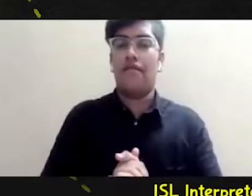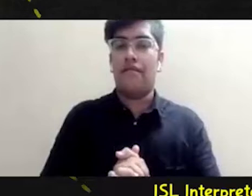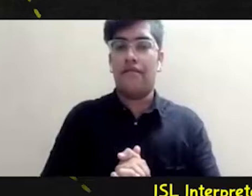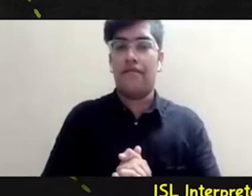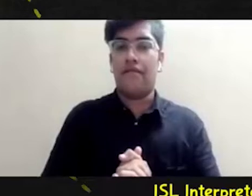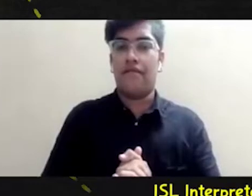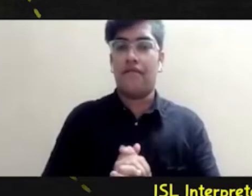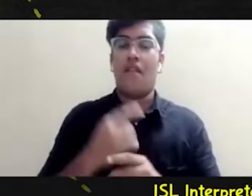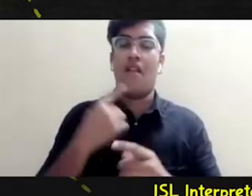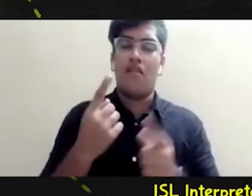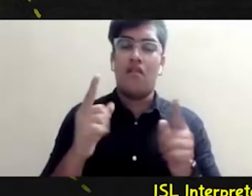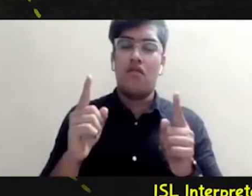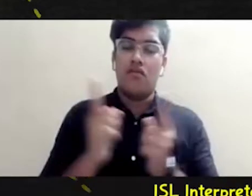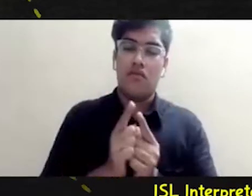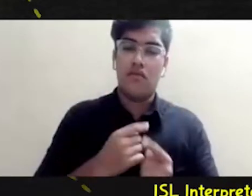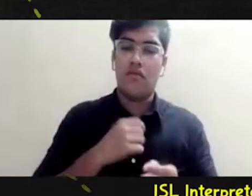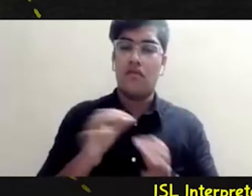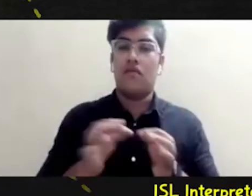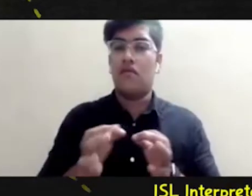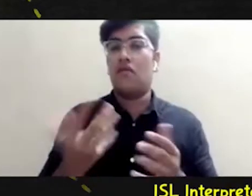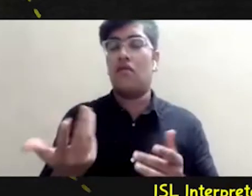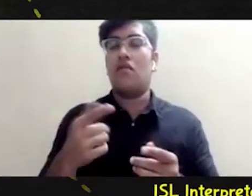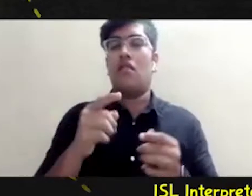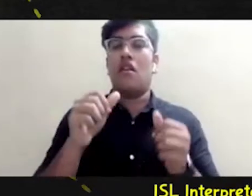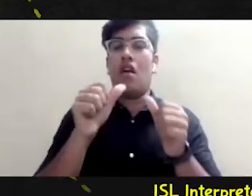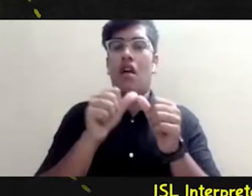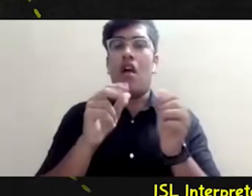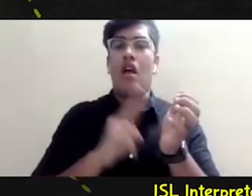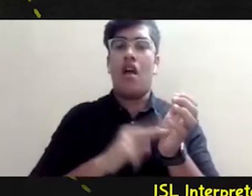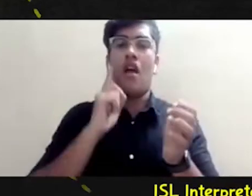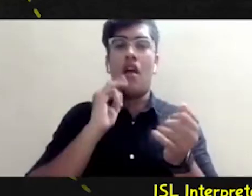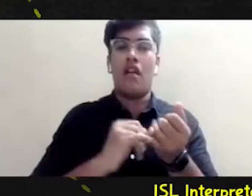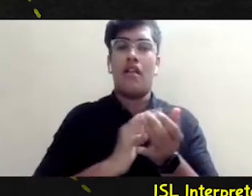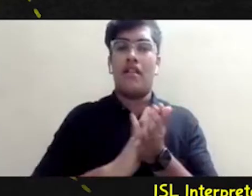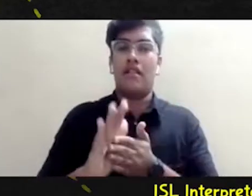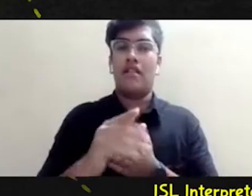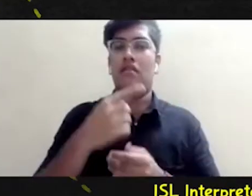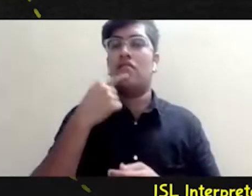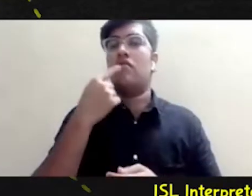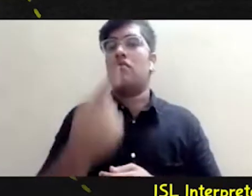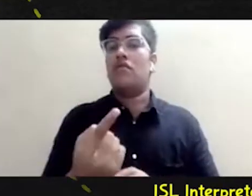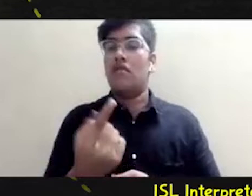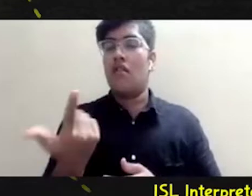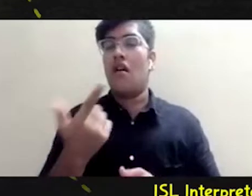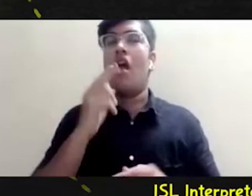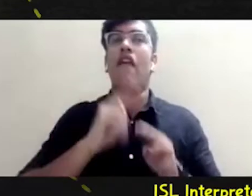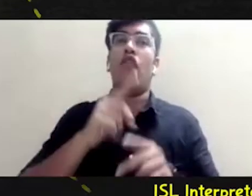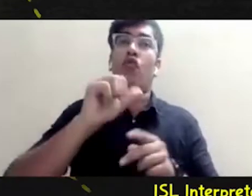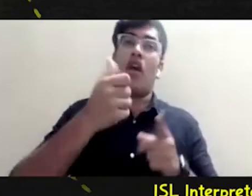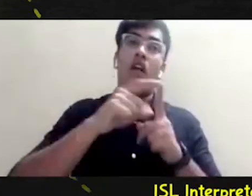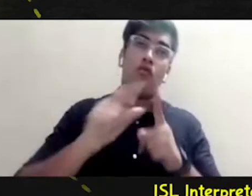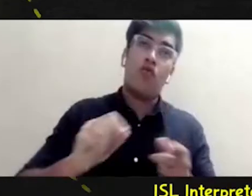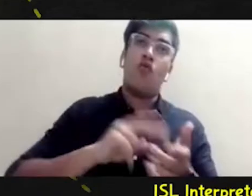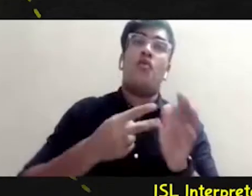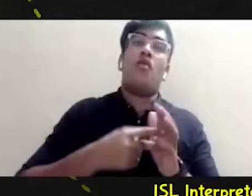to also draw what Anish said, that, just because you can do something doesn't mean you have to. It